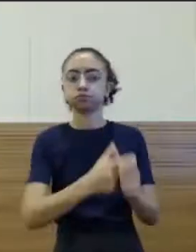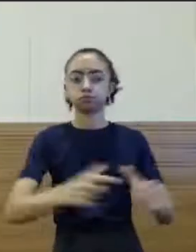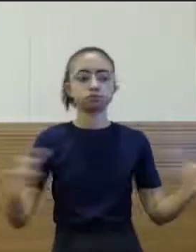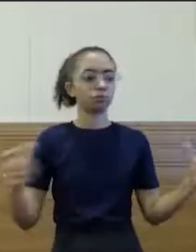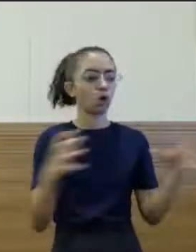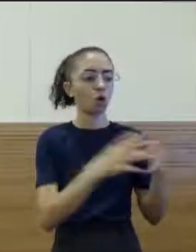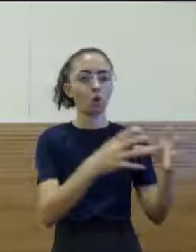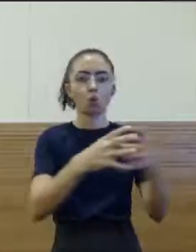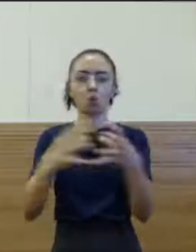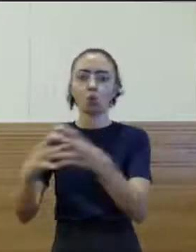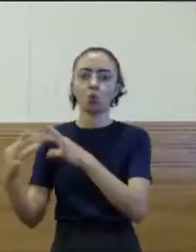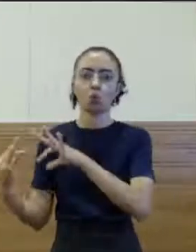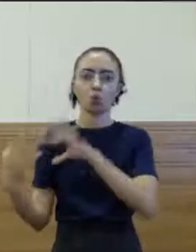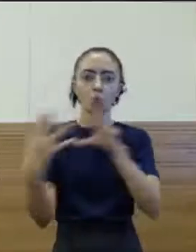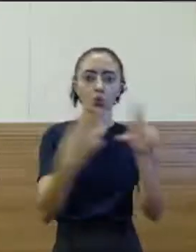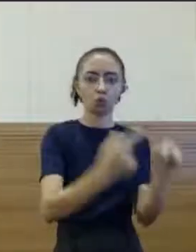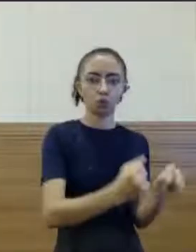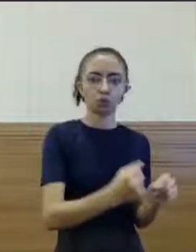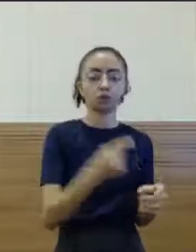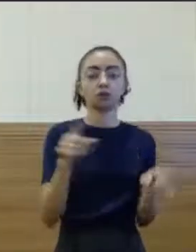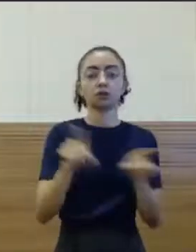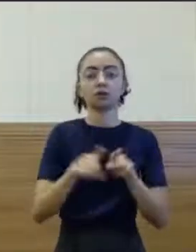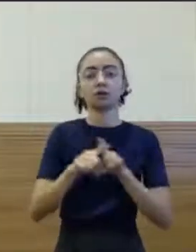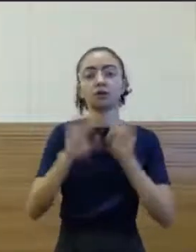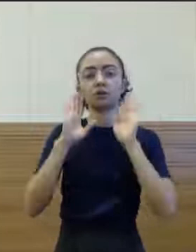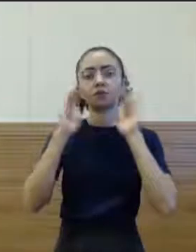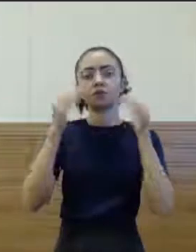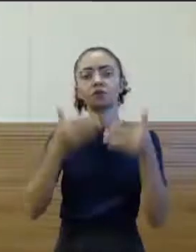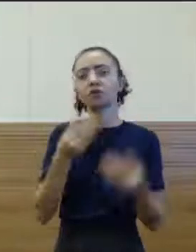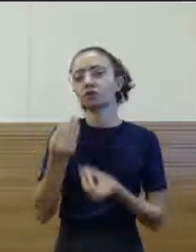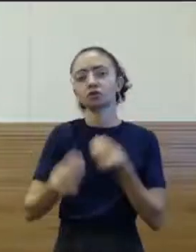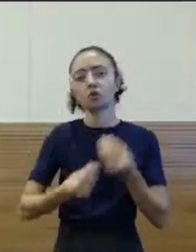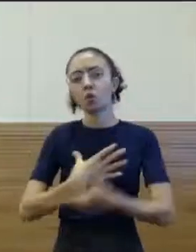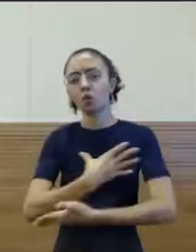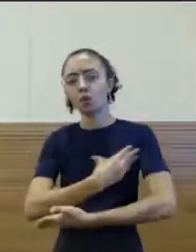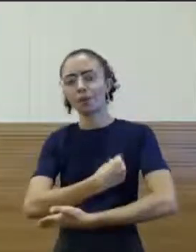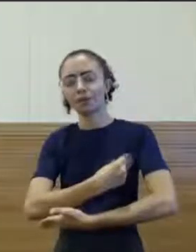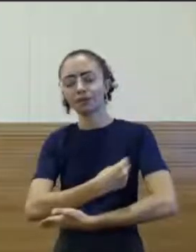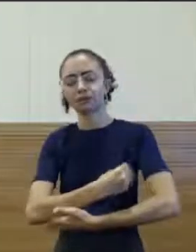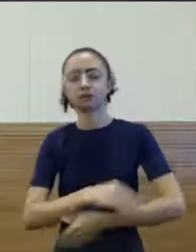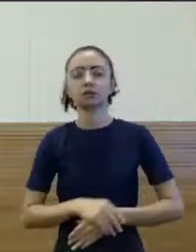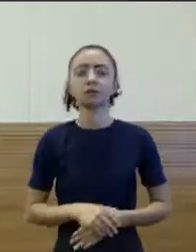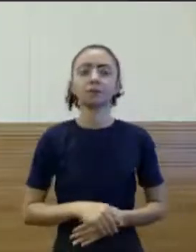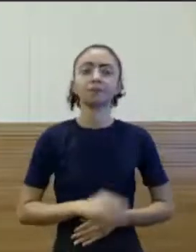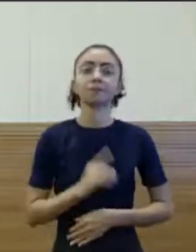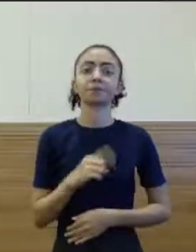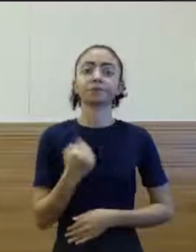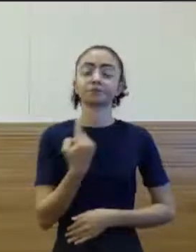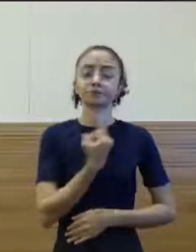theme of breastfeeding, we've had an increase.